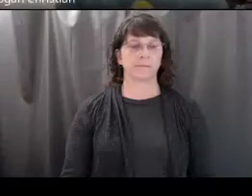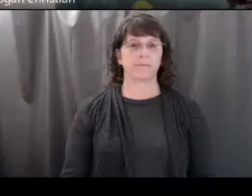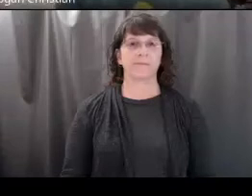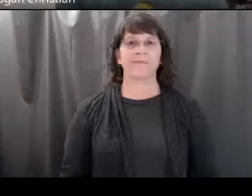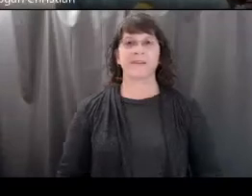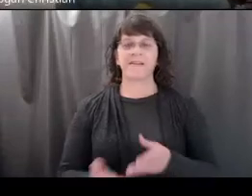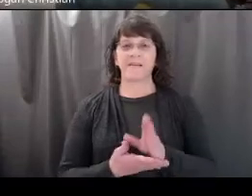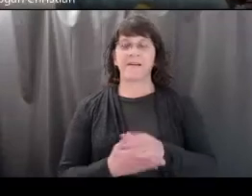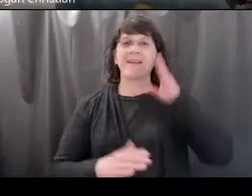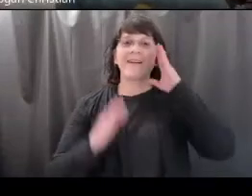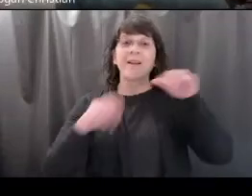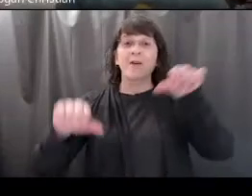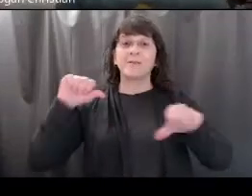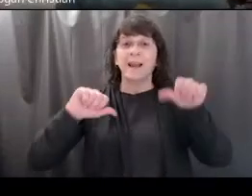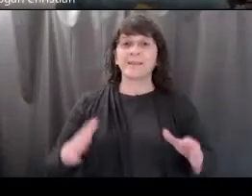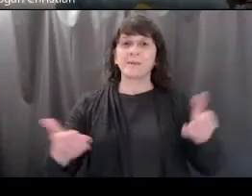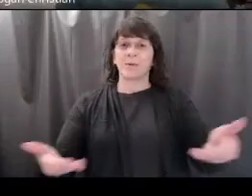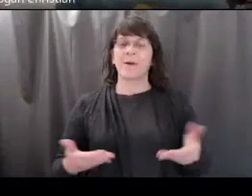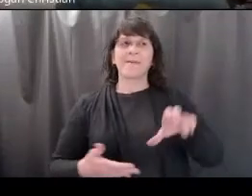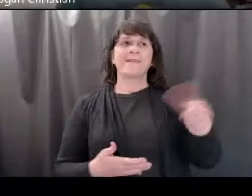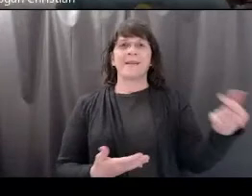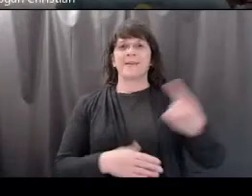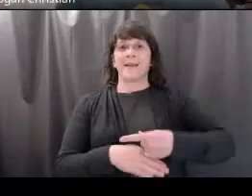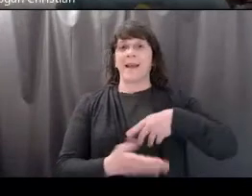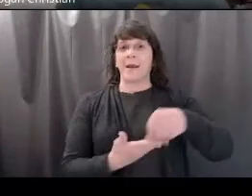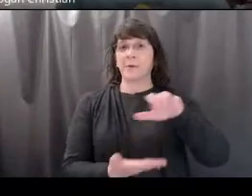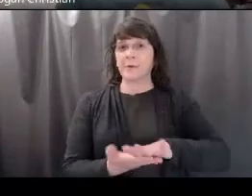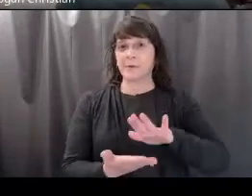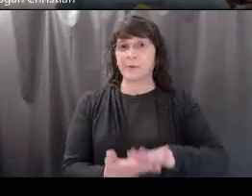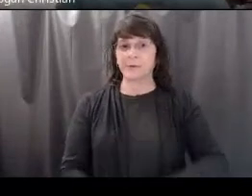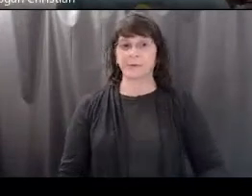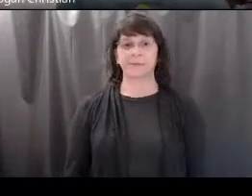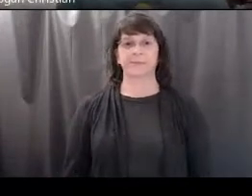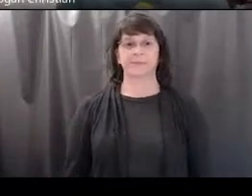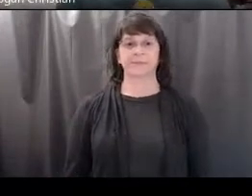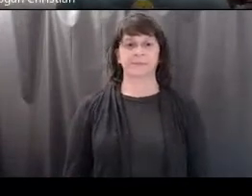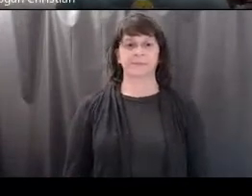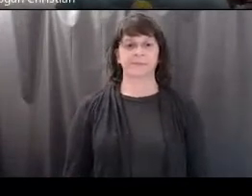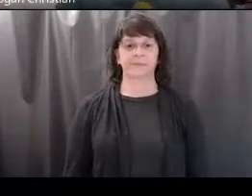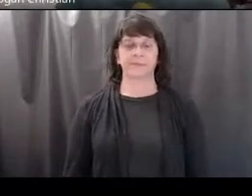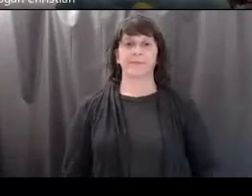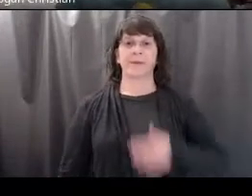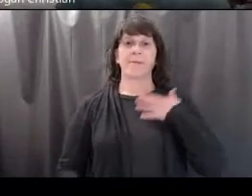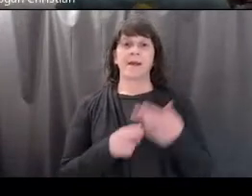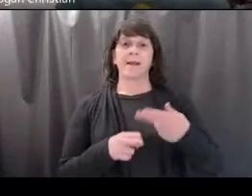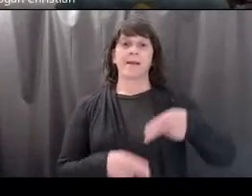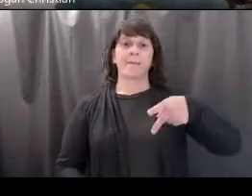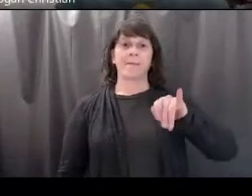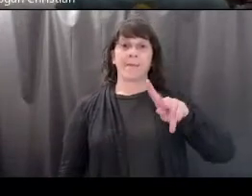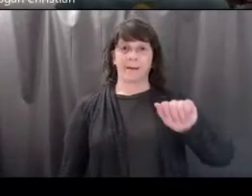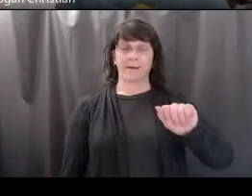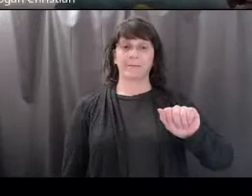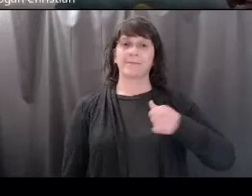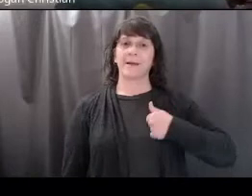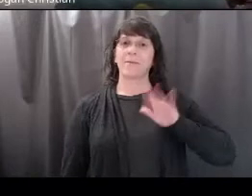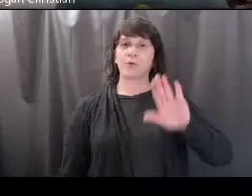All right. Hello, scientists, and welcome to another day of outdoor school. My name is Pika, and I will